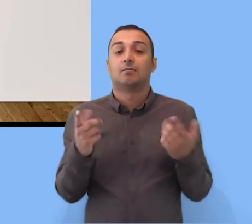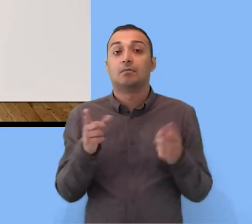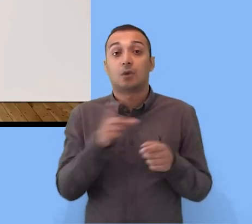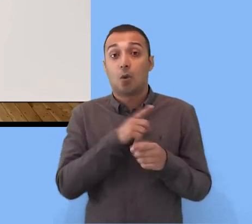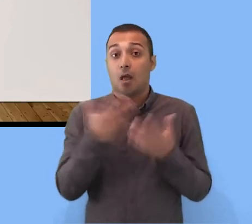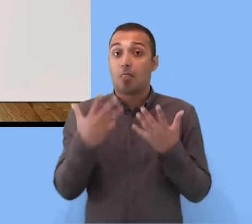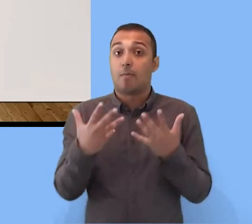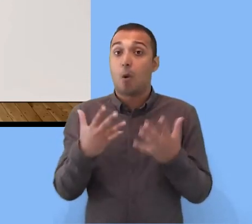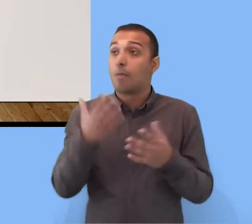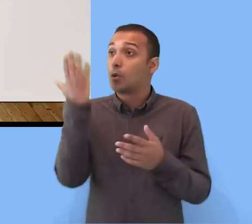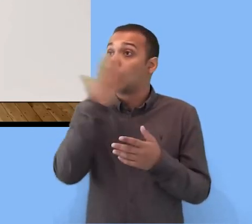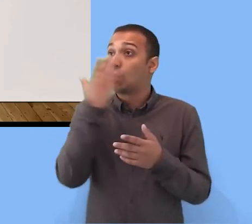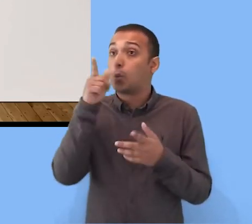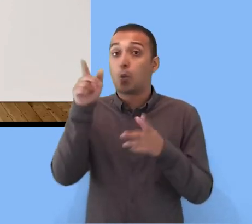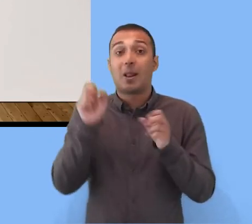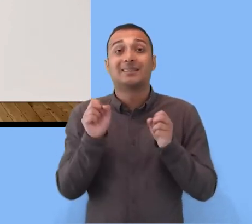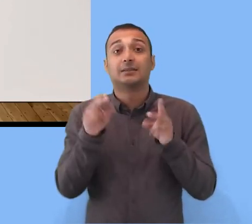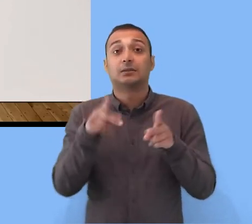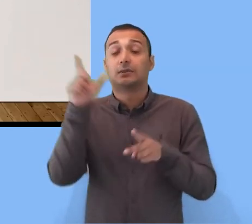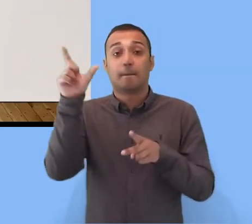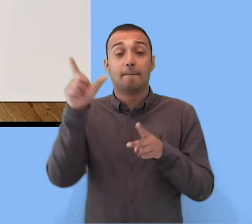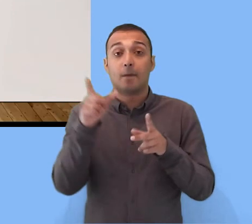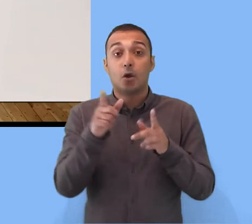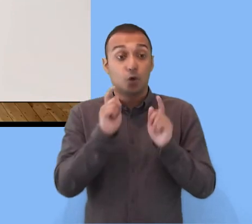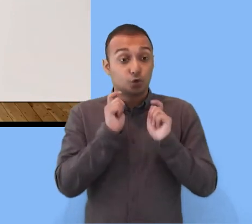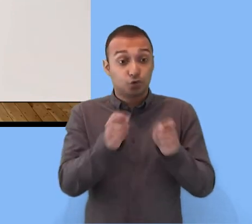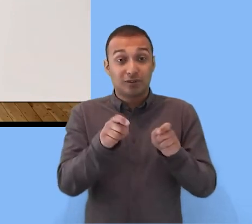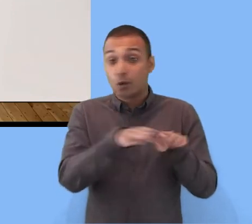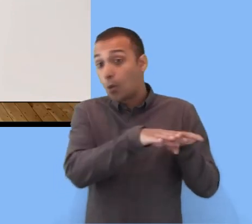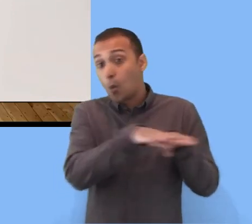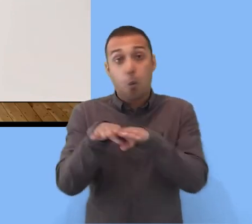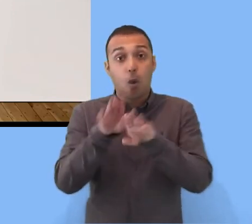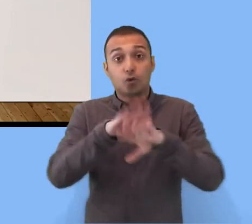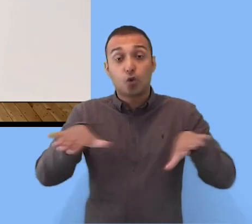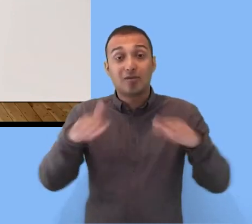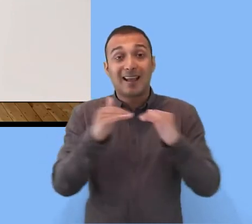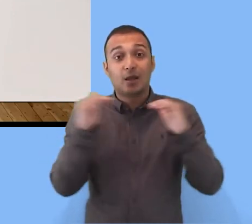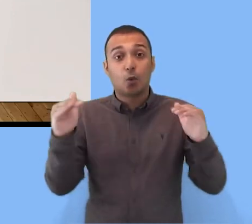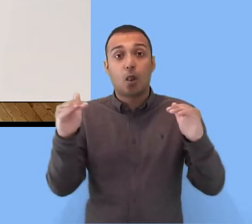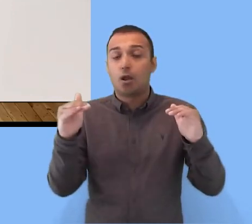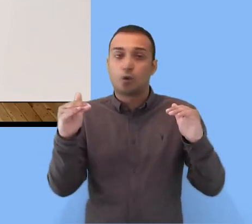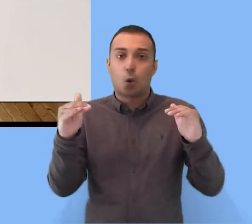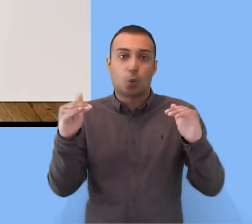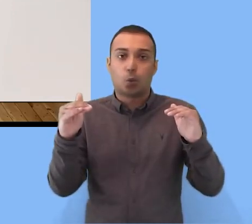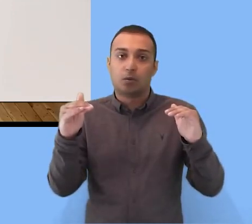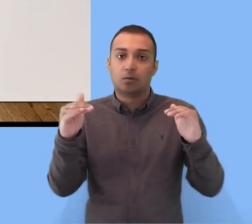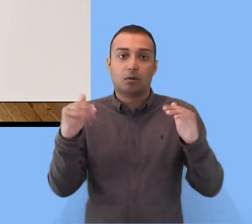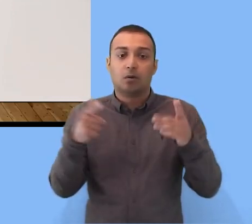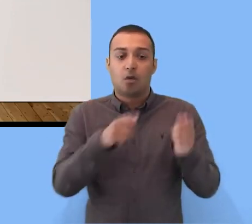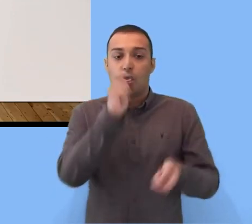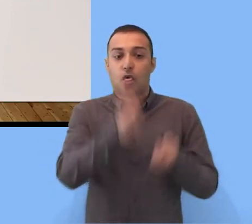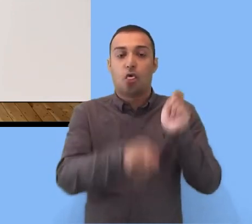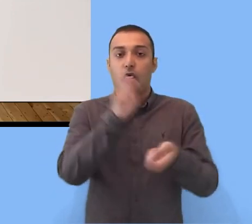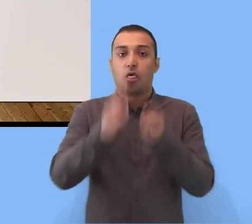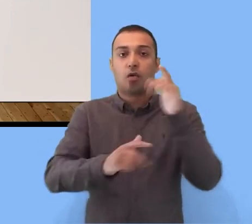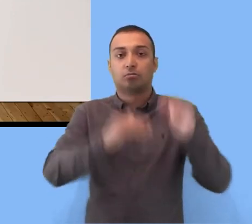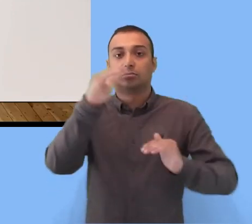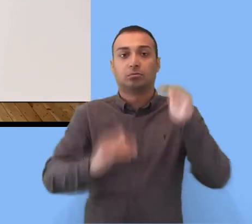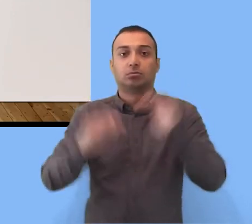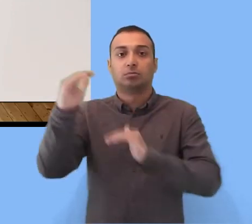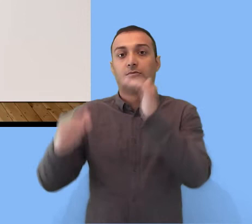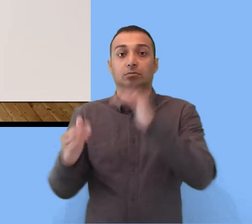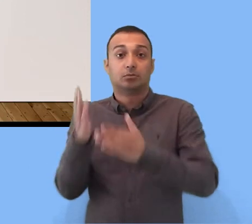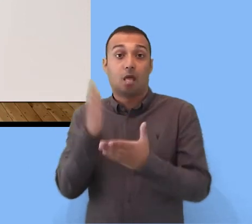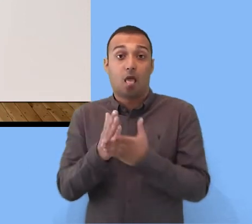treat our children equally and doesn't prepare our children equally, doesn't allow all of our children to come to